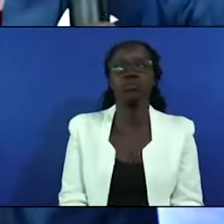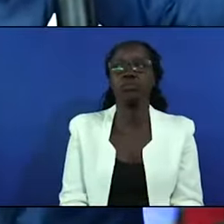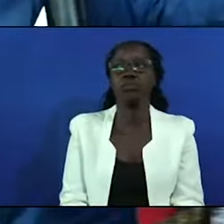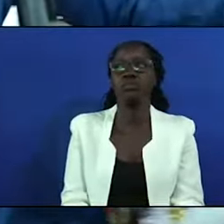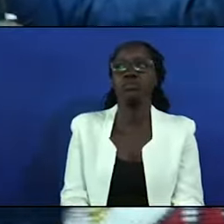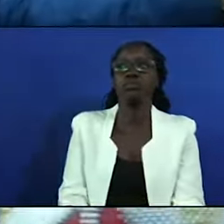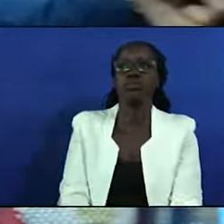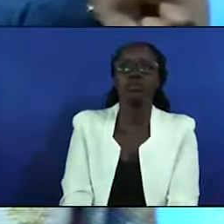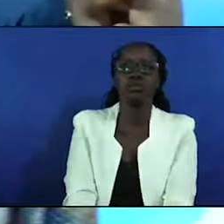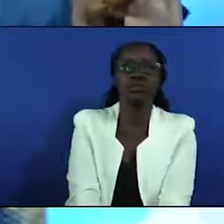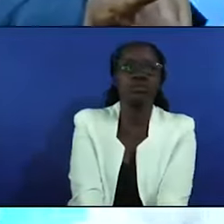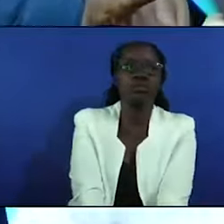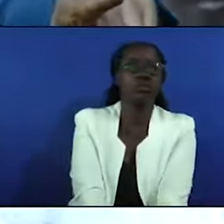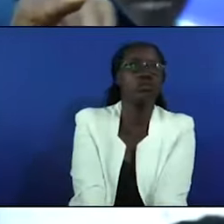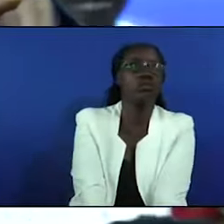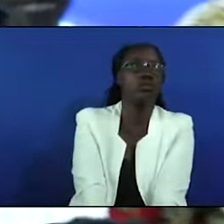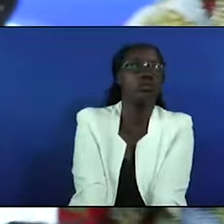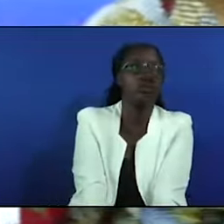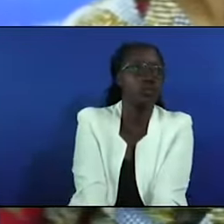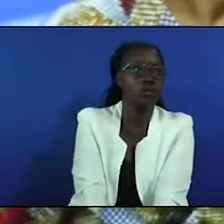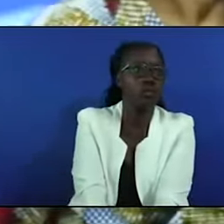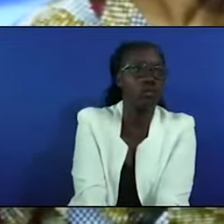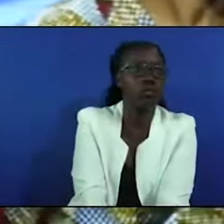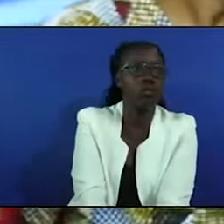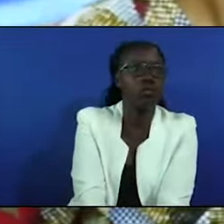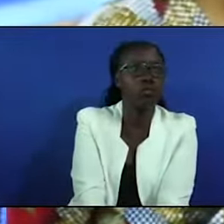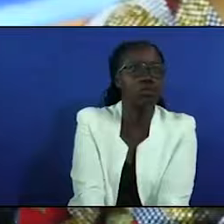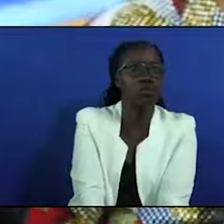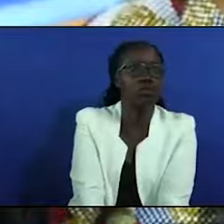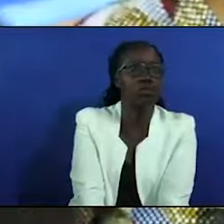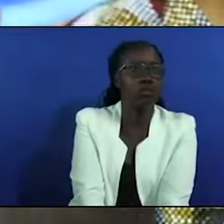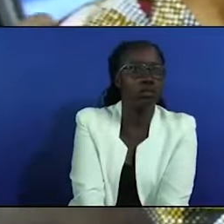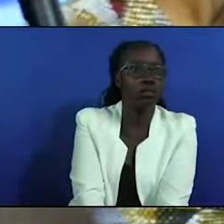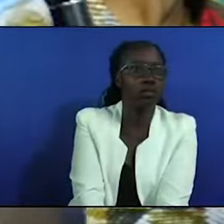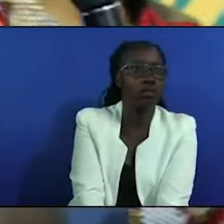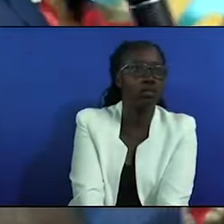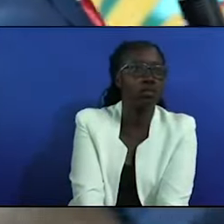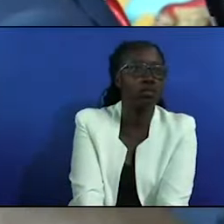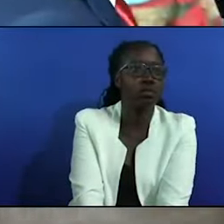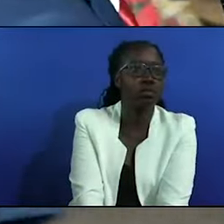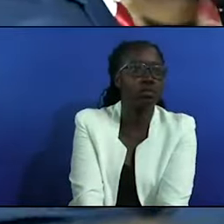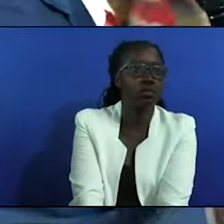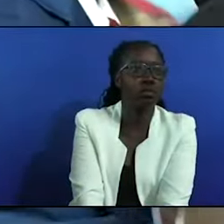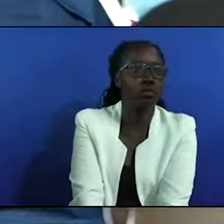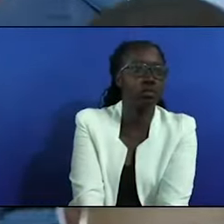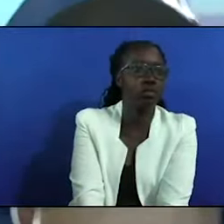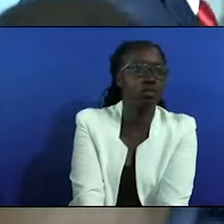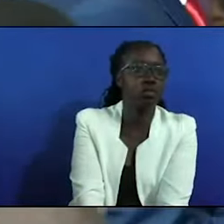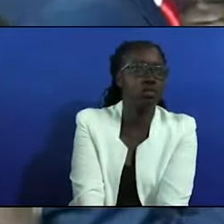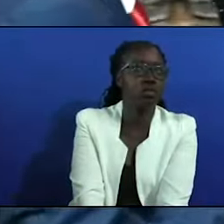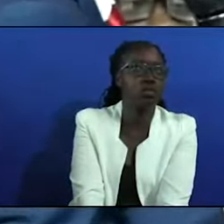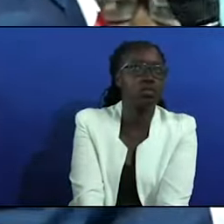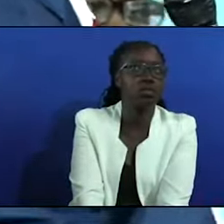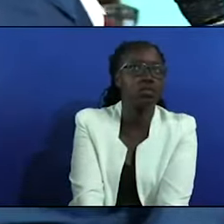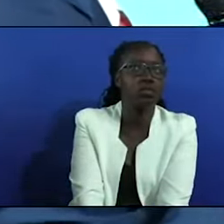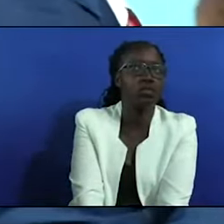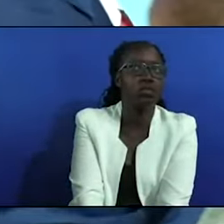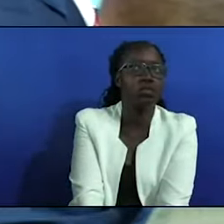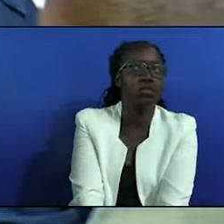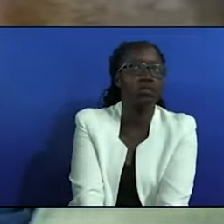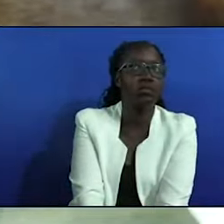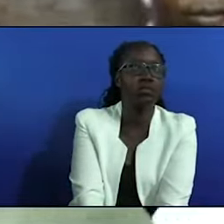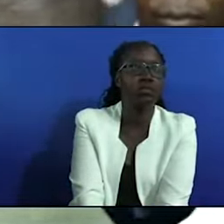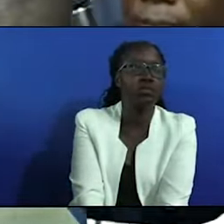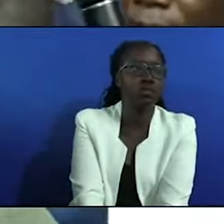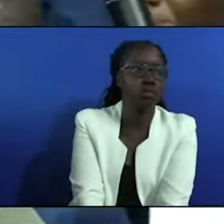to God. Thank you for coming. And if you want to give an offering, I'm telling you, if you only give a faithful tithe,